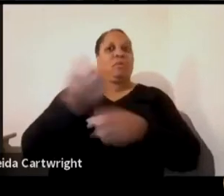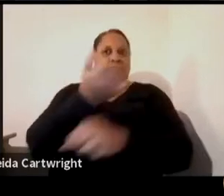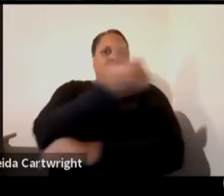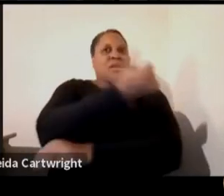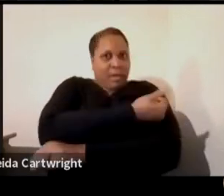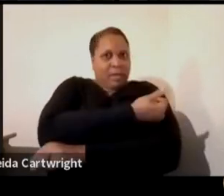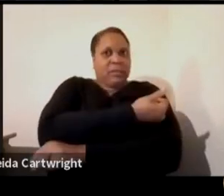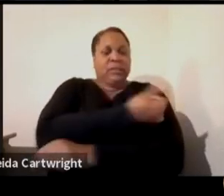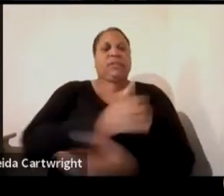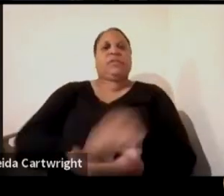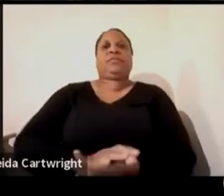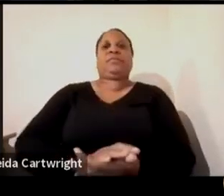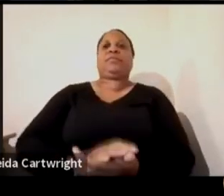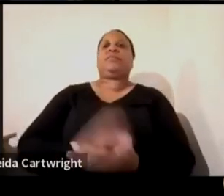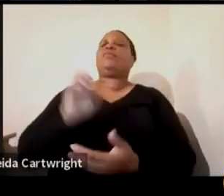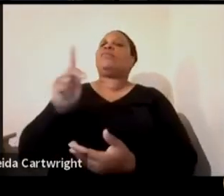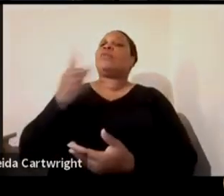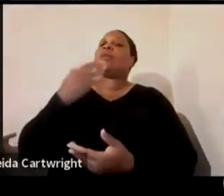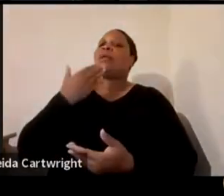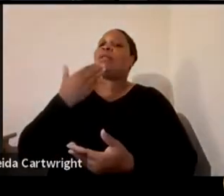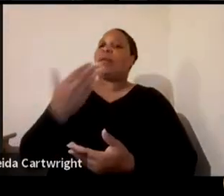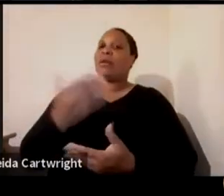Okay, thank you. I'm